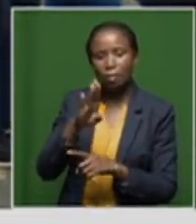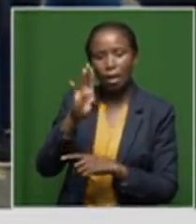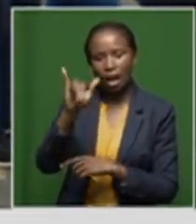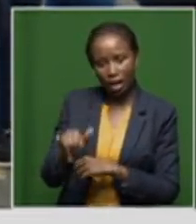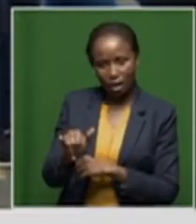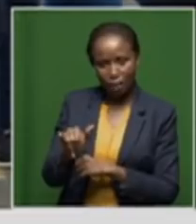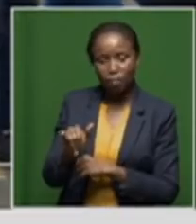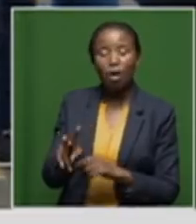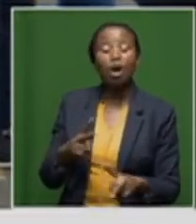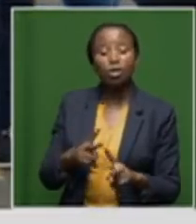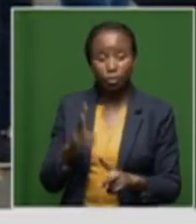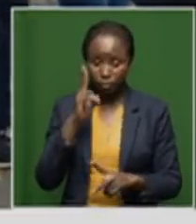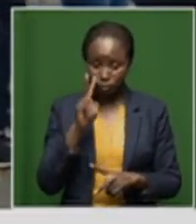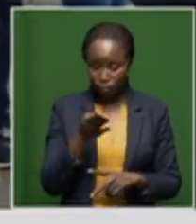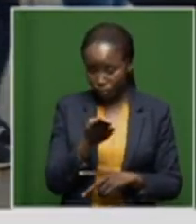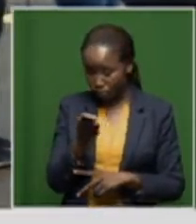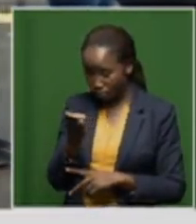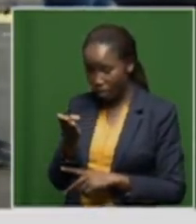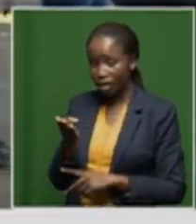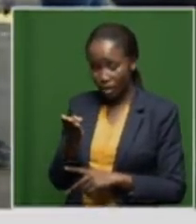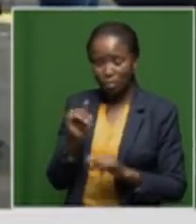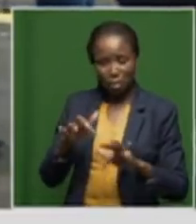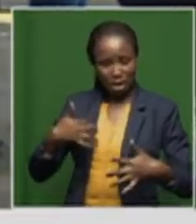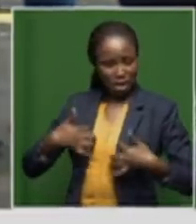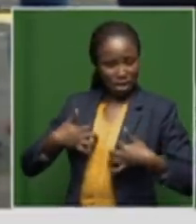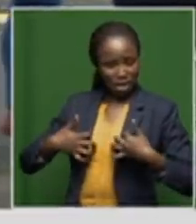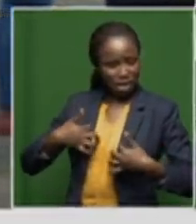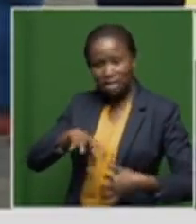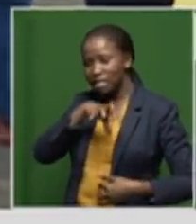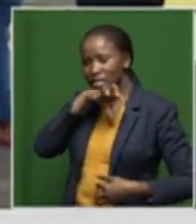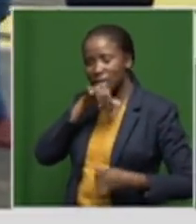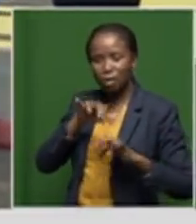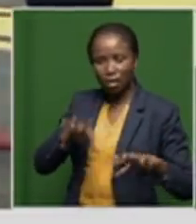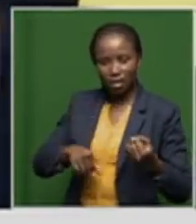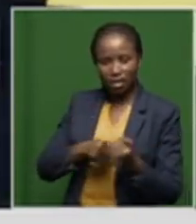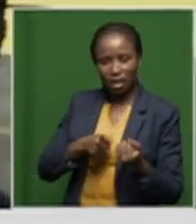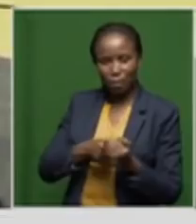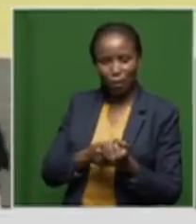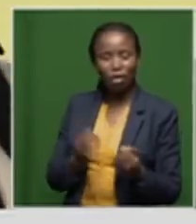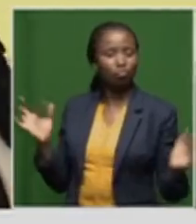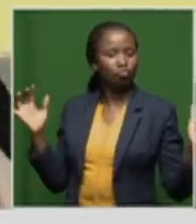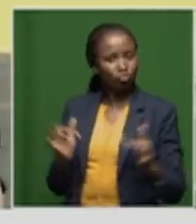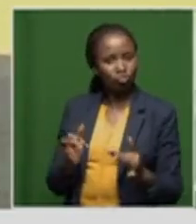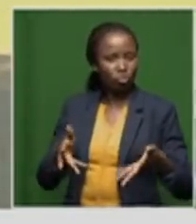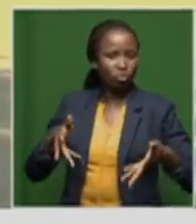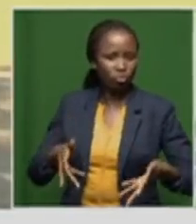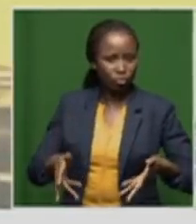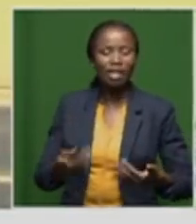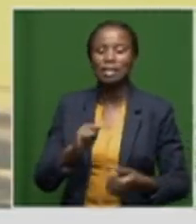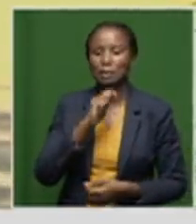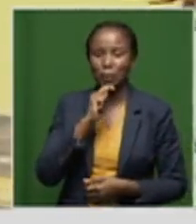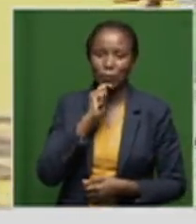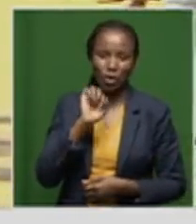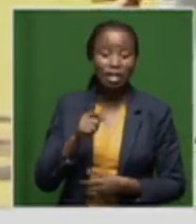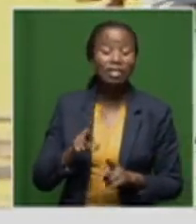just looking around here, great deal of excitement from the supporters who have gathered out here this morning. As I've